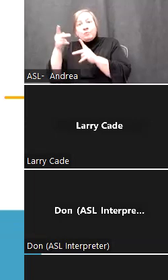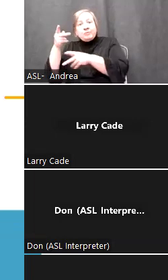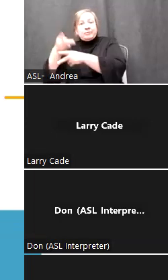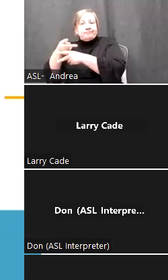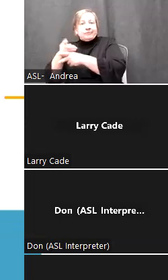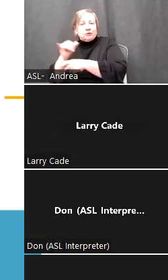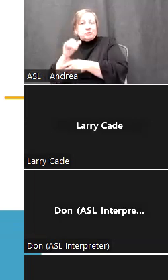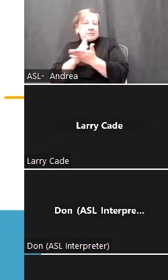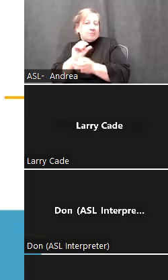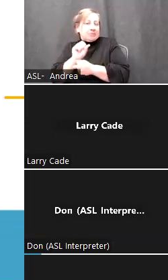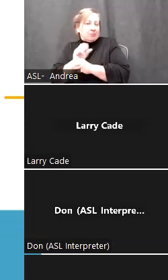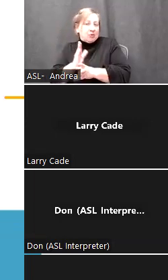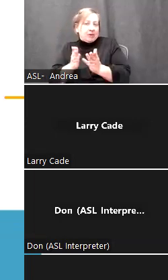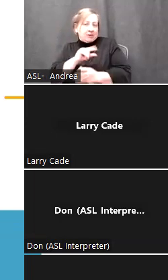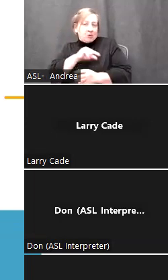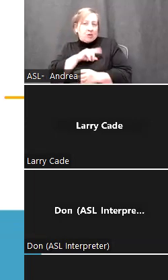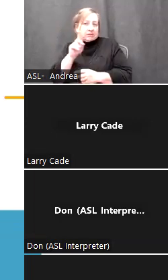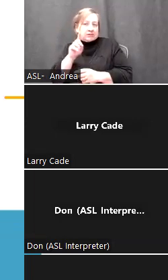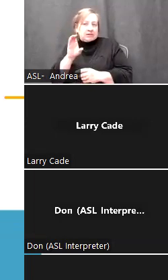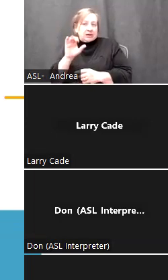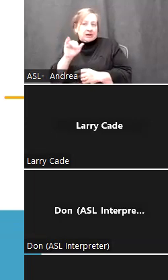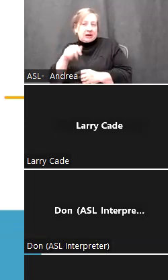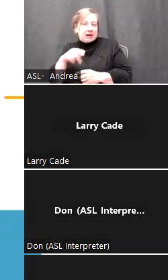may qualify to use the DCAP for elder care.